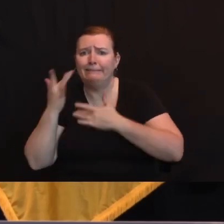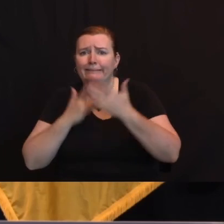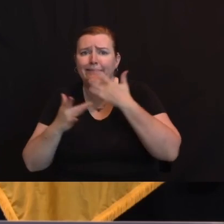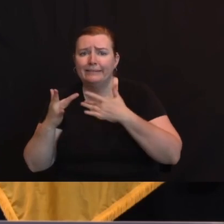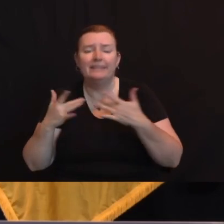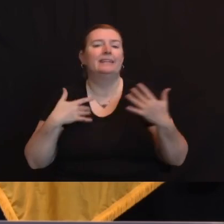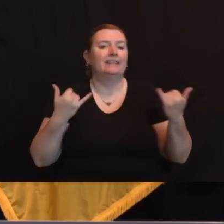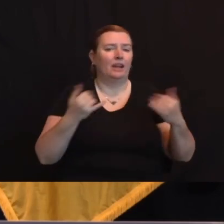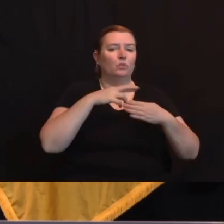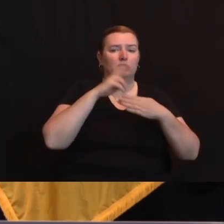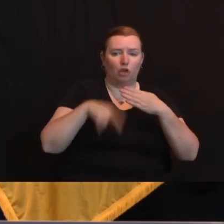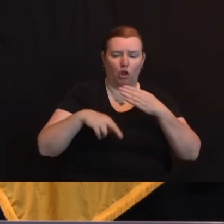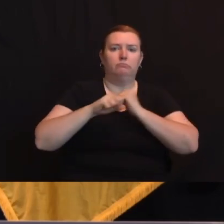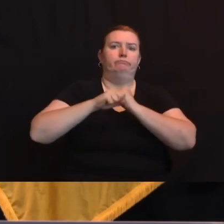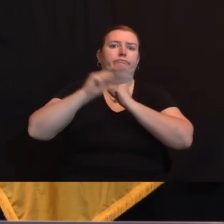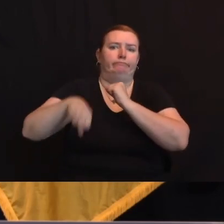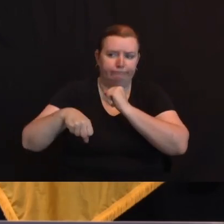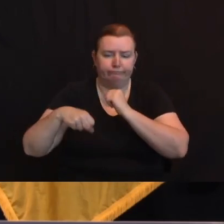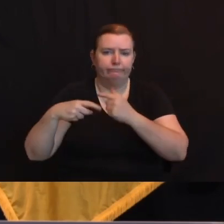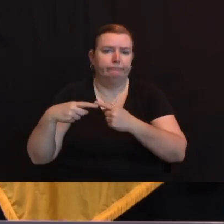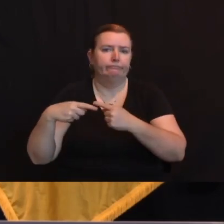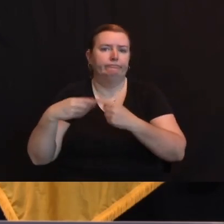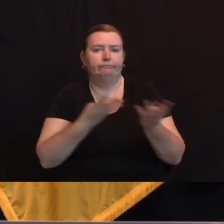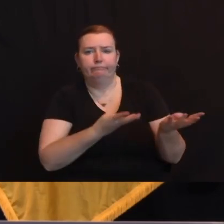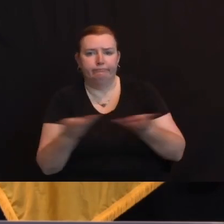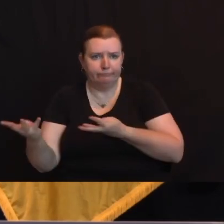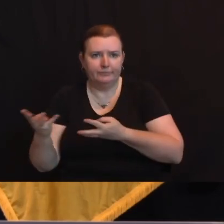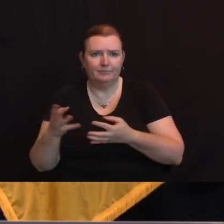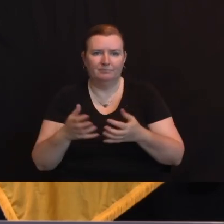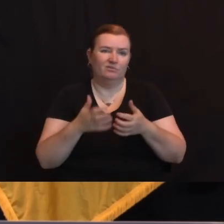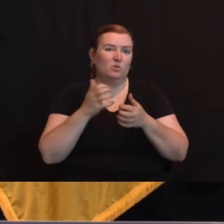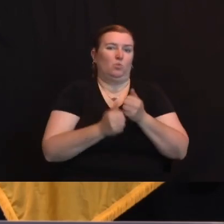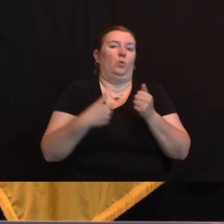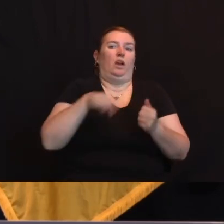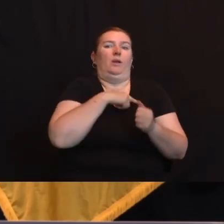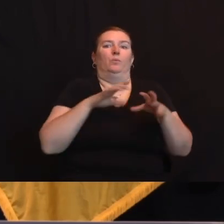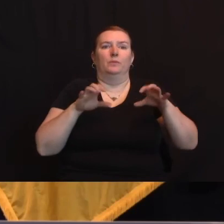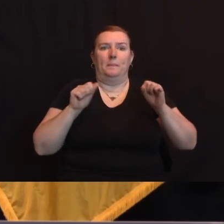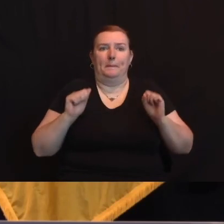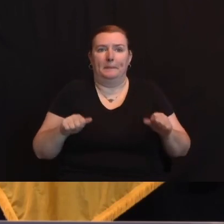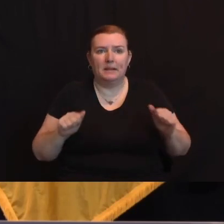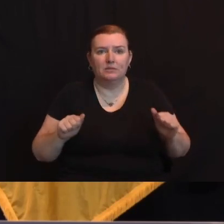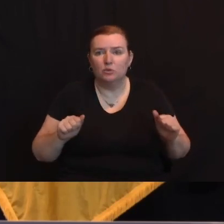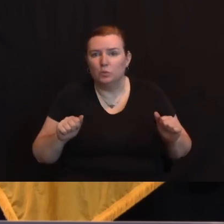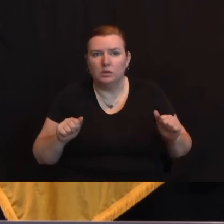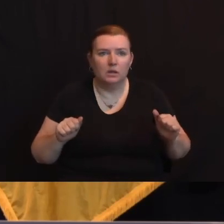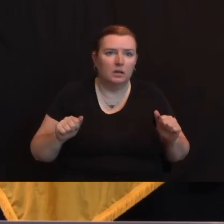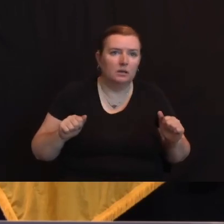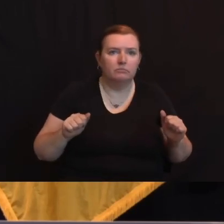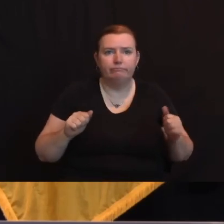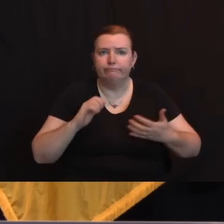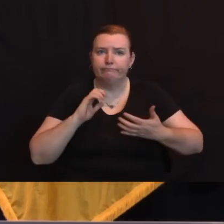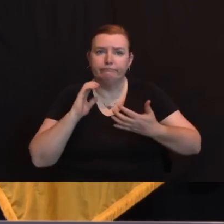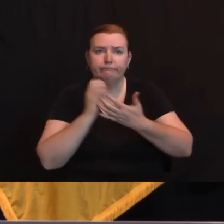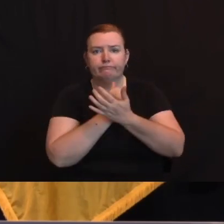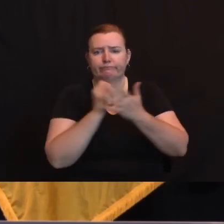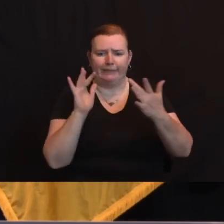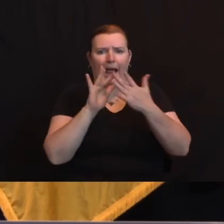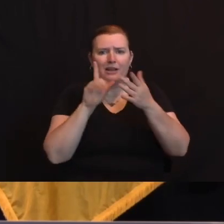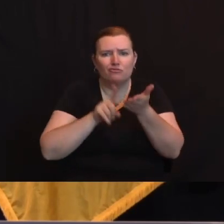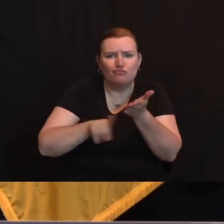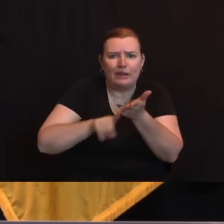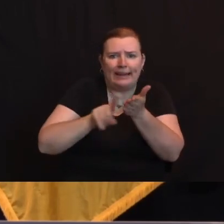back, which has in turn undermined our ability to contact trace and to isolate and quarantine. And